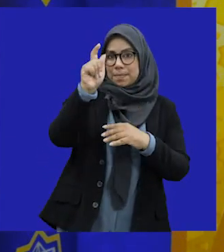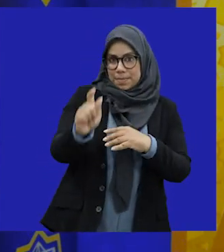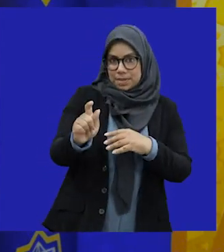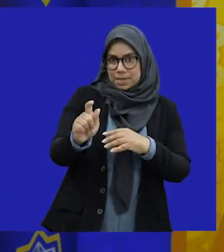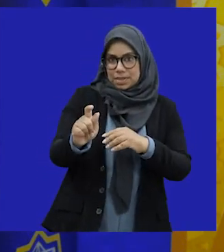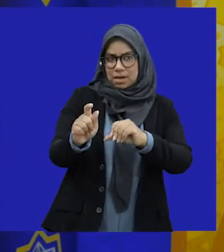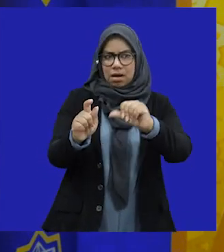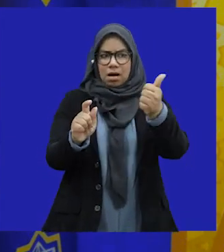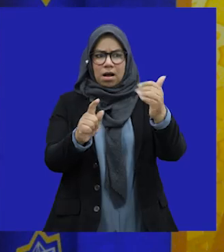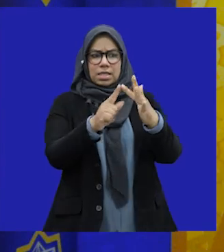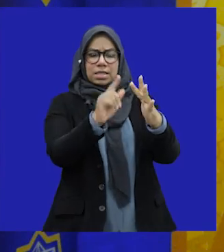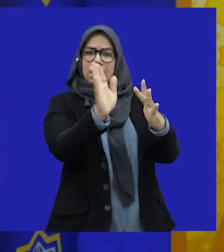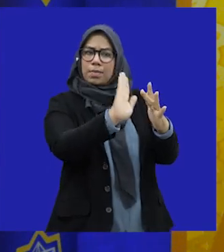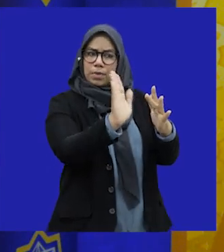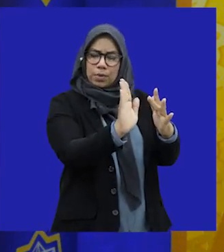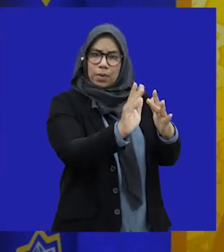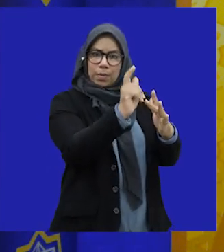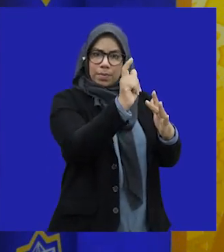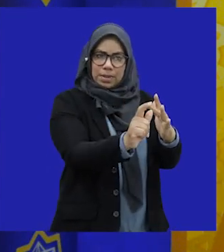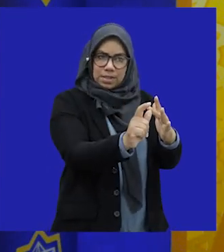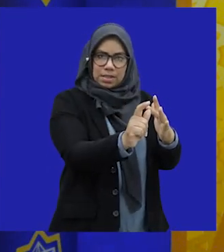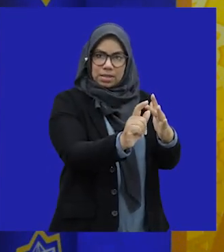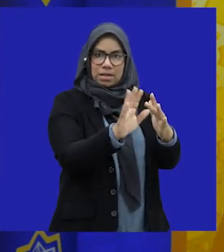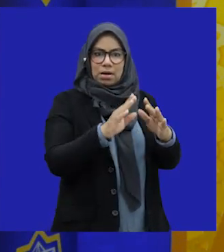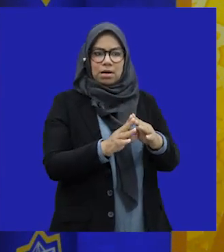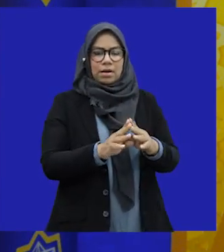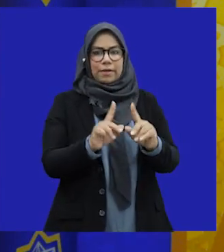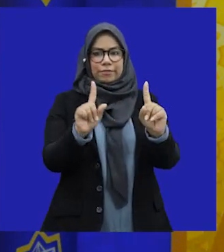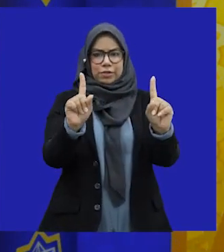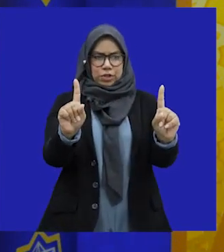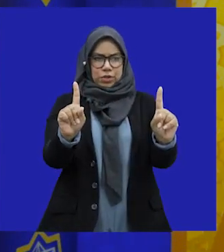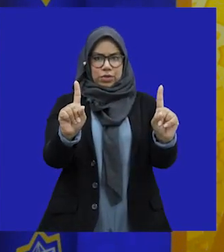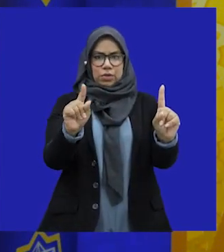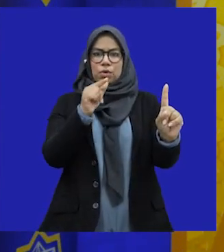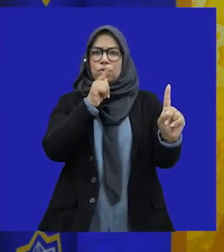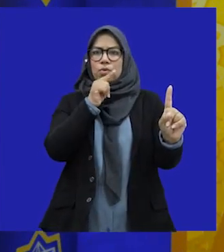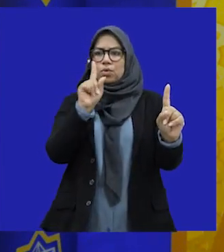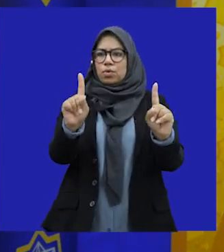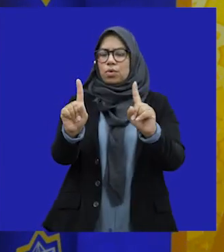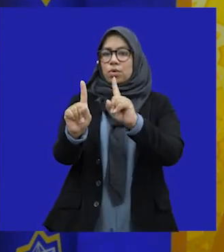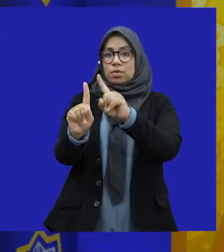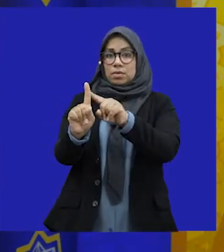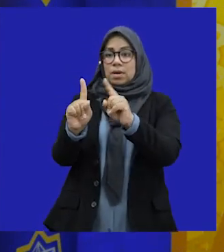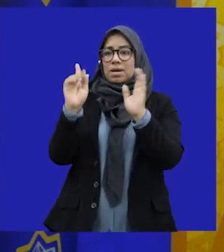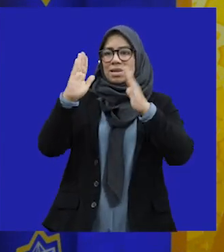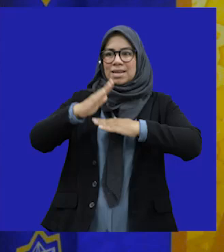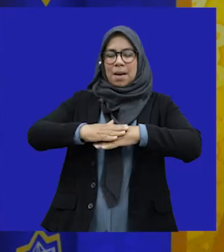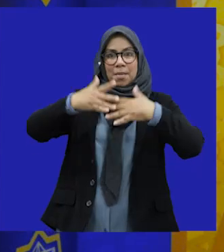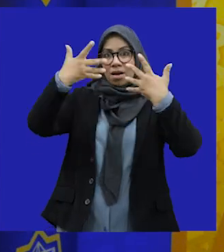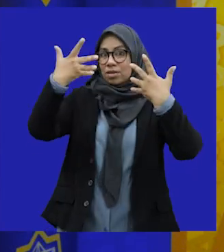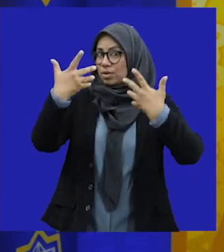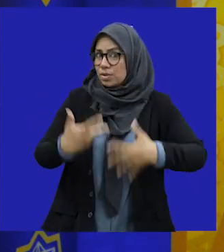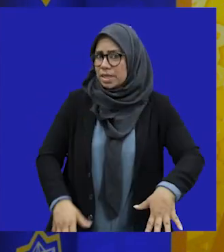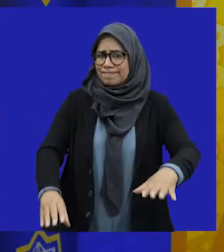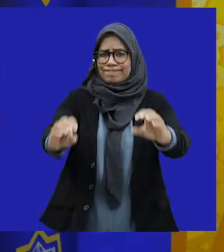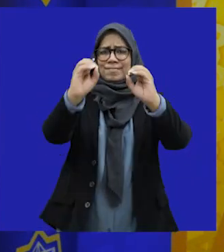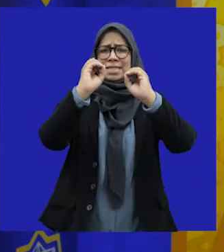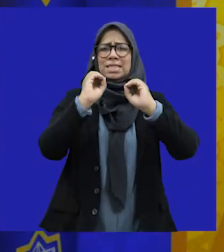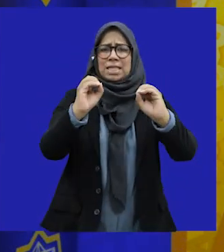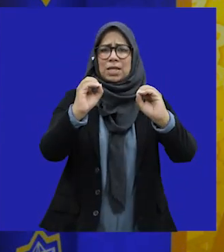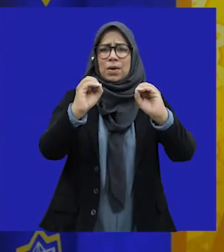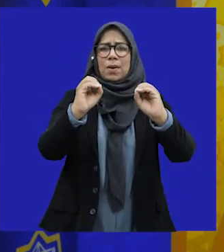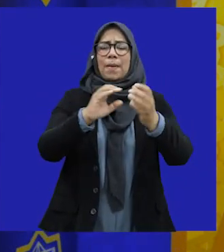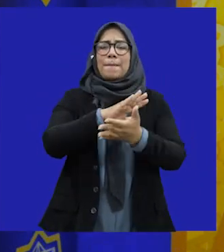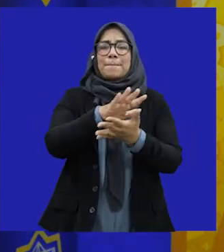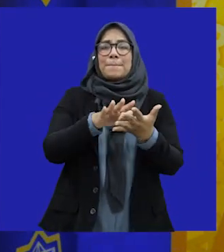and non-Muslims is prayer. If a person does not pray, then they have